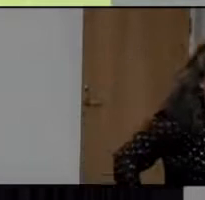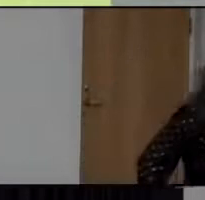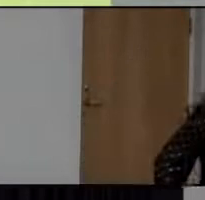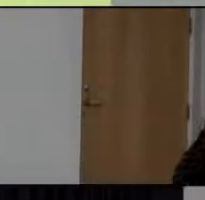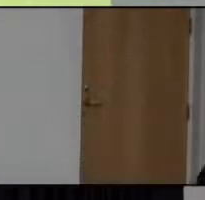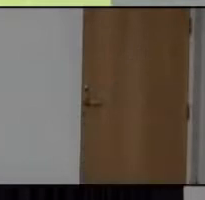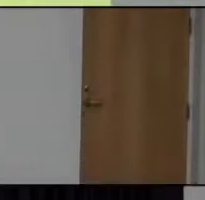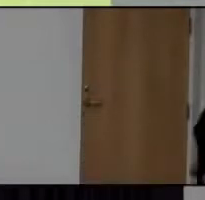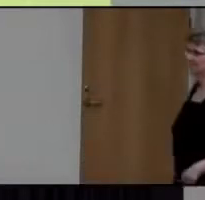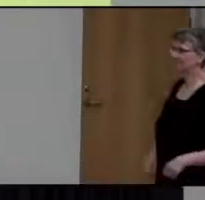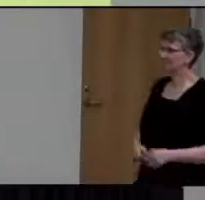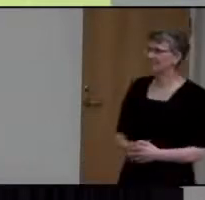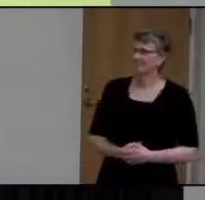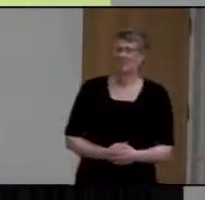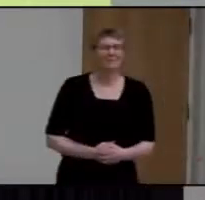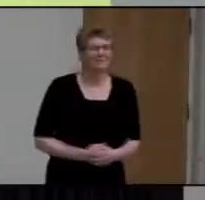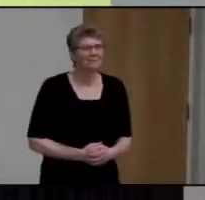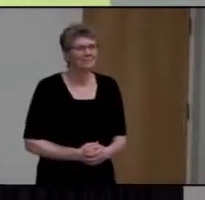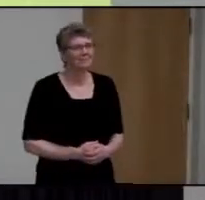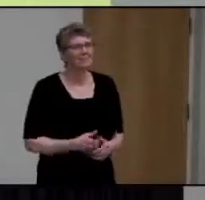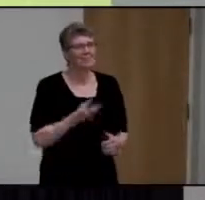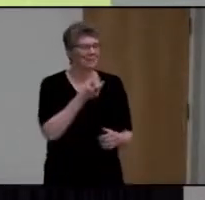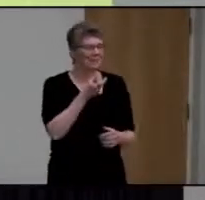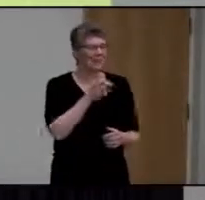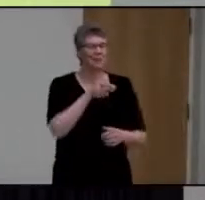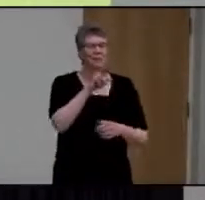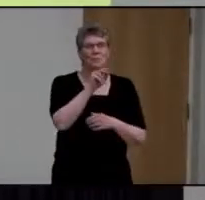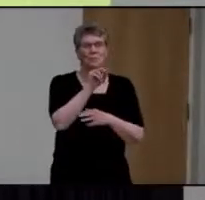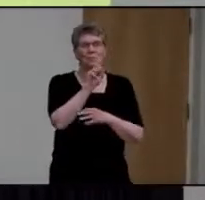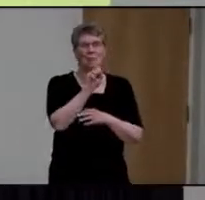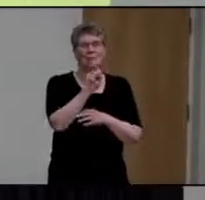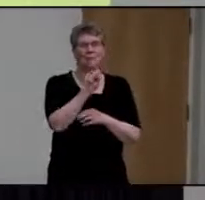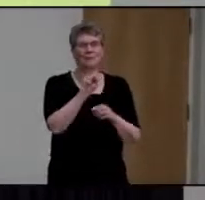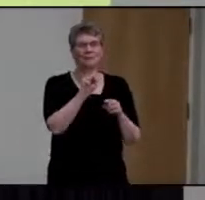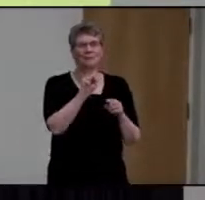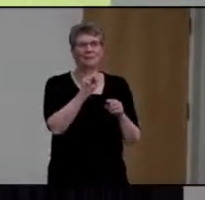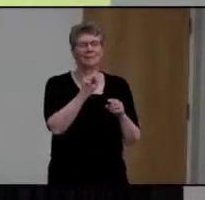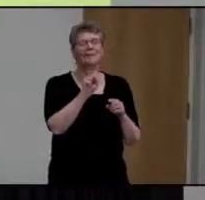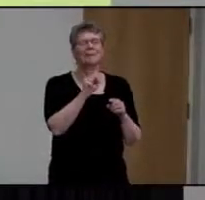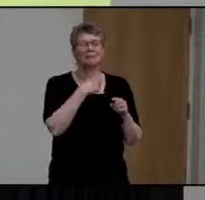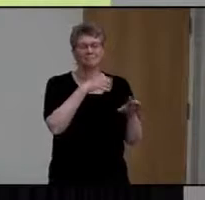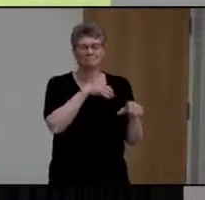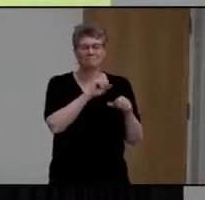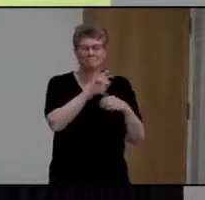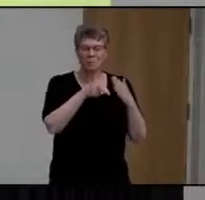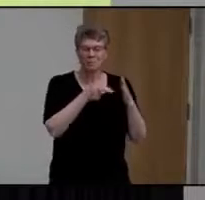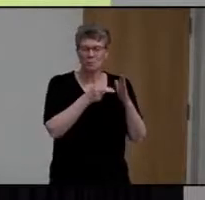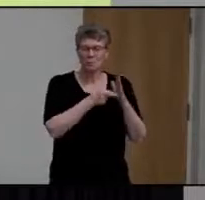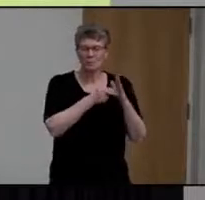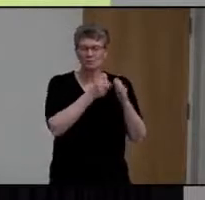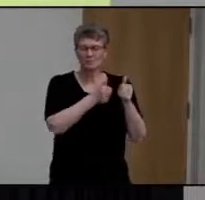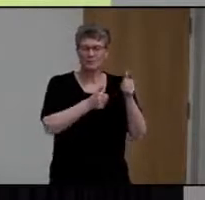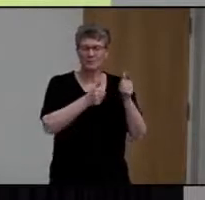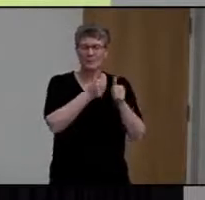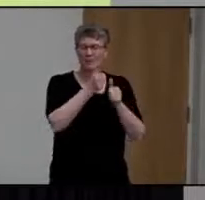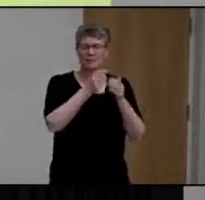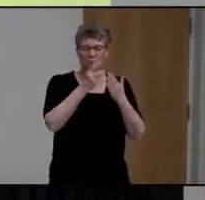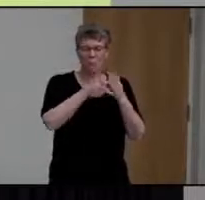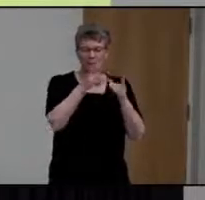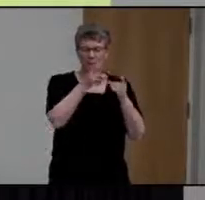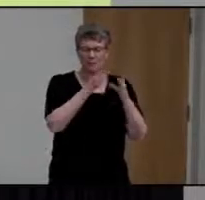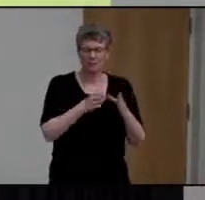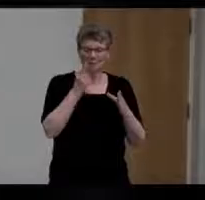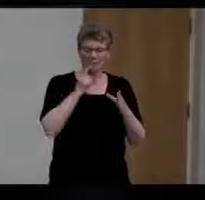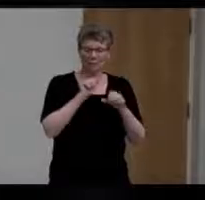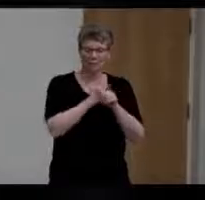I just moved here in December as the Senior Program Director for AI Adoption at Alberta Health Services. And one